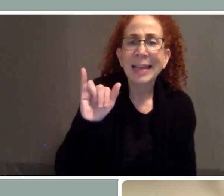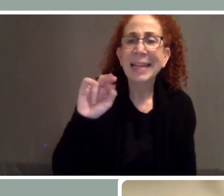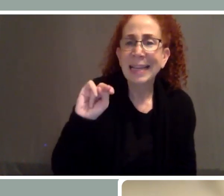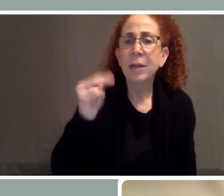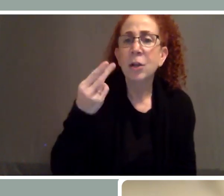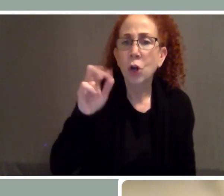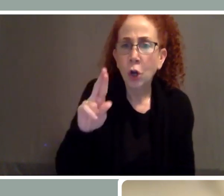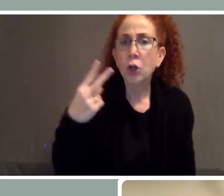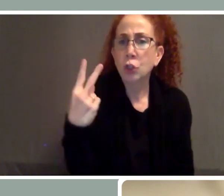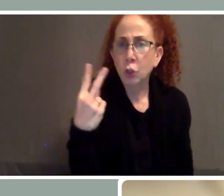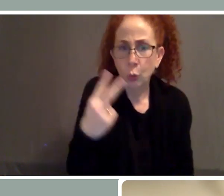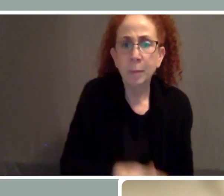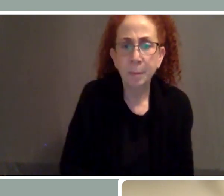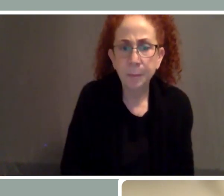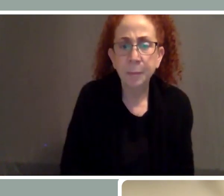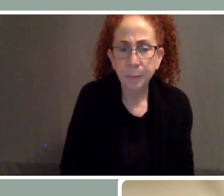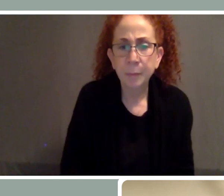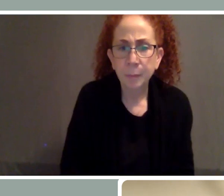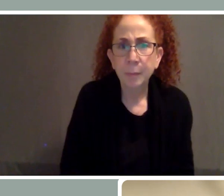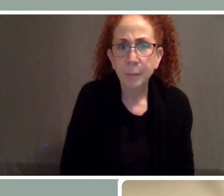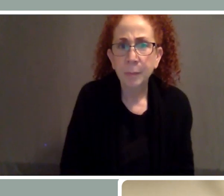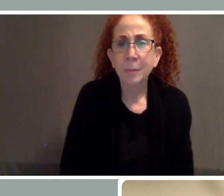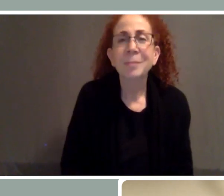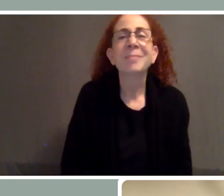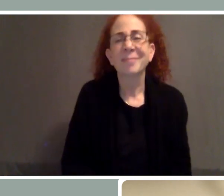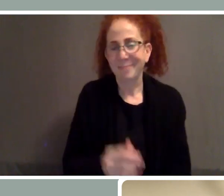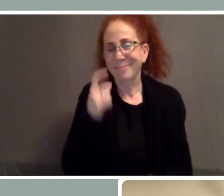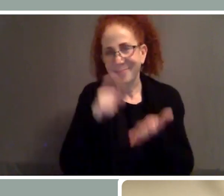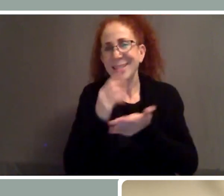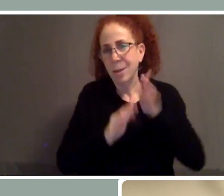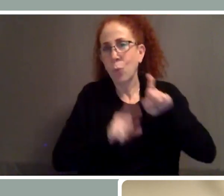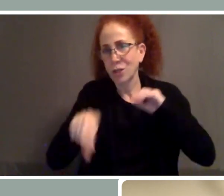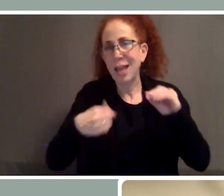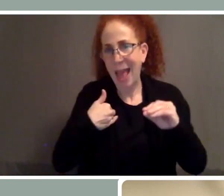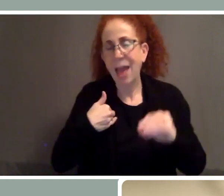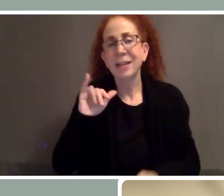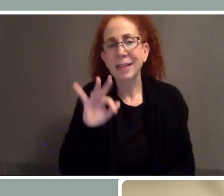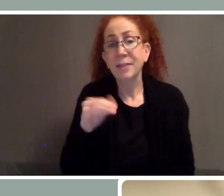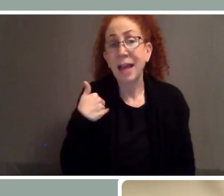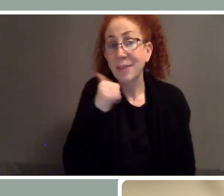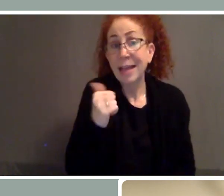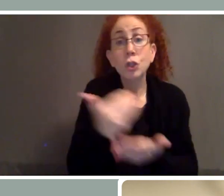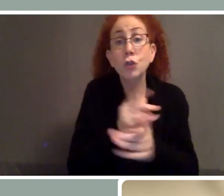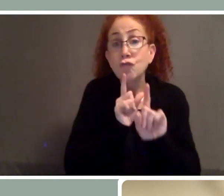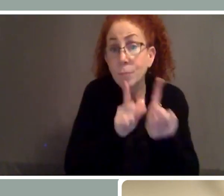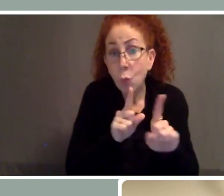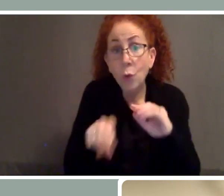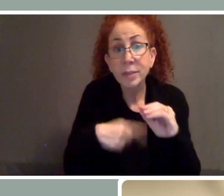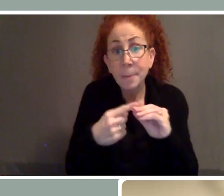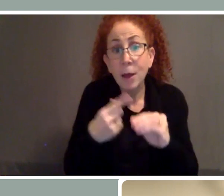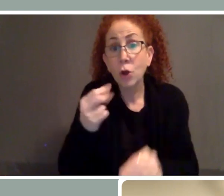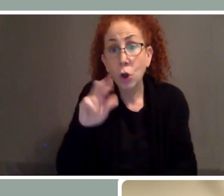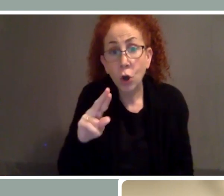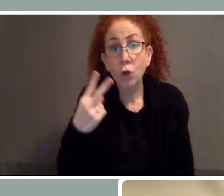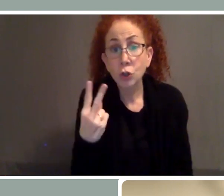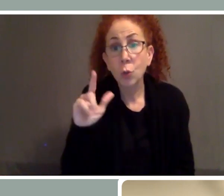Enhertu, and there are a few questions already about whether there were any new reports about